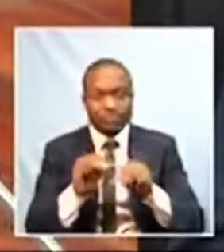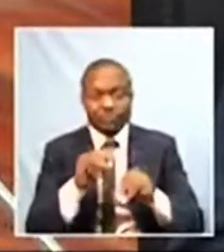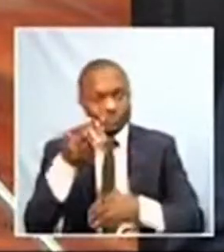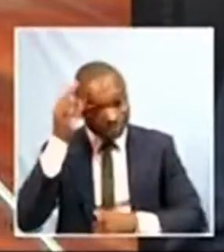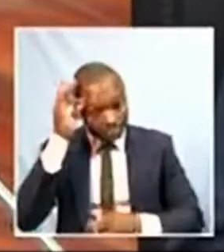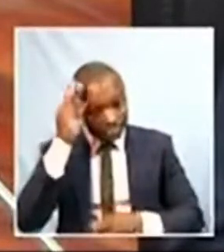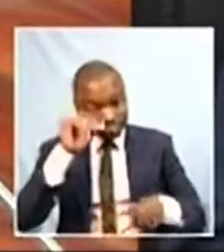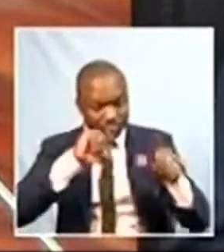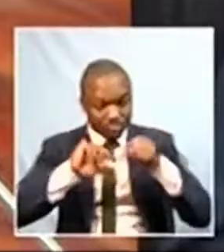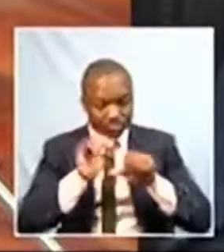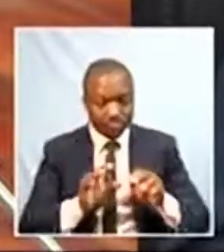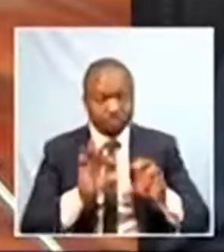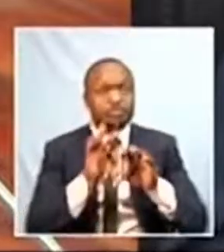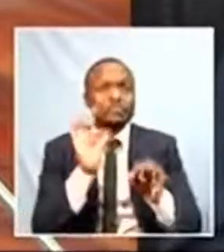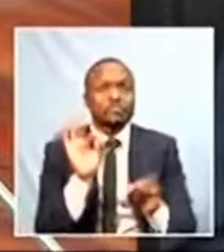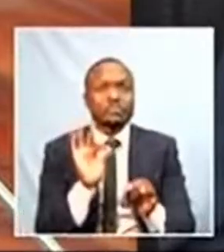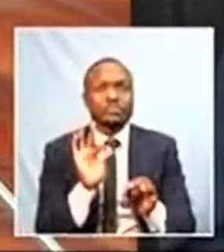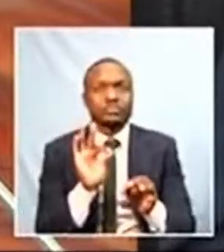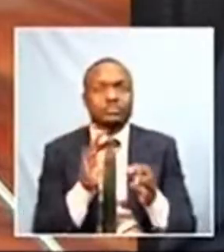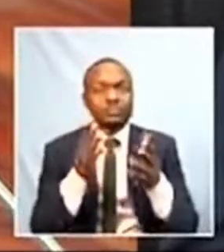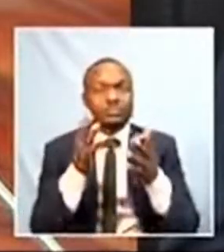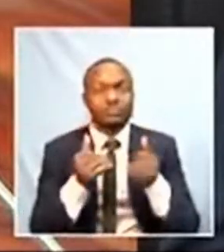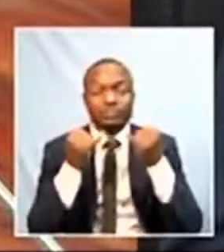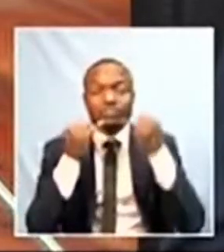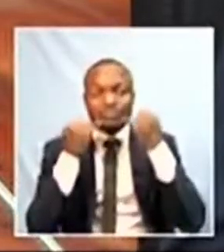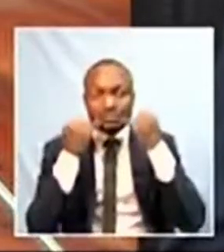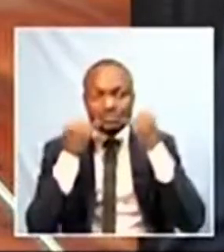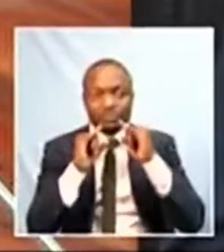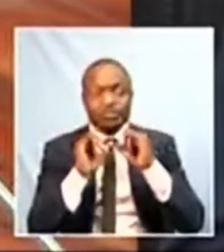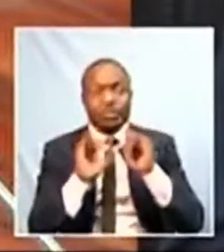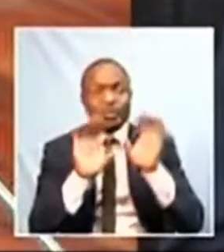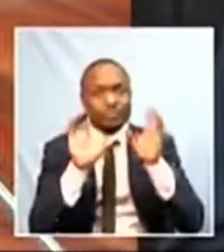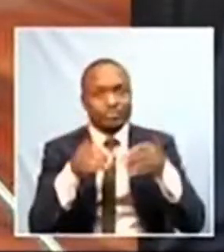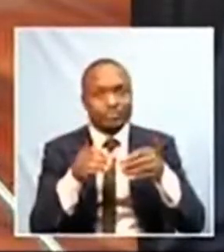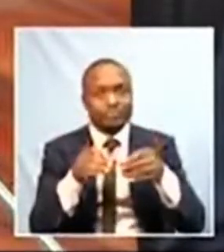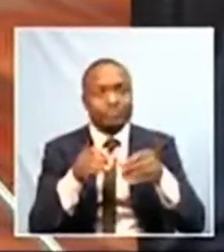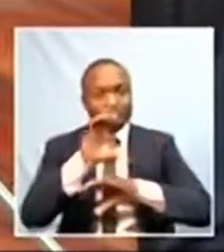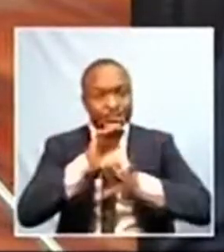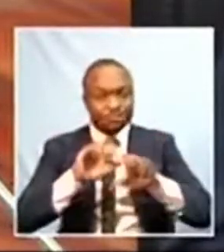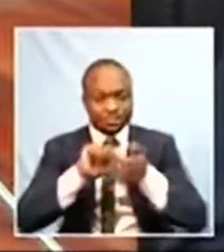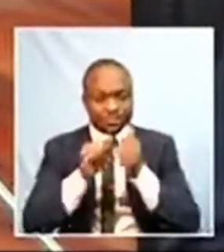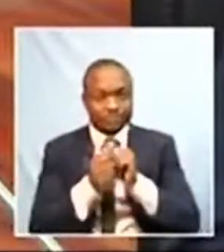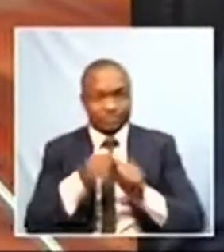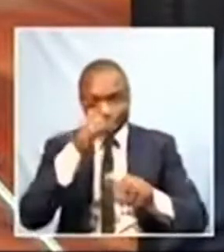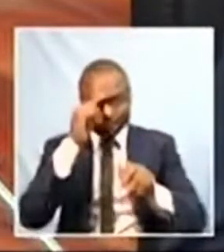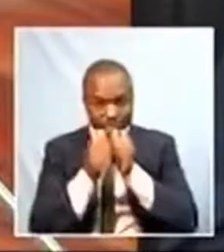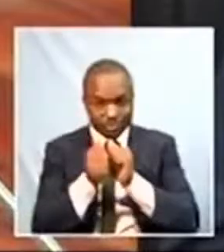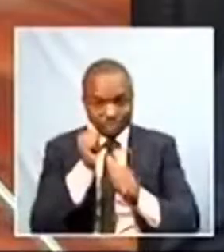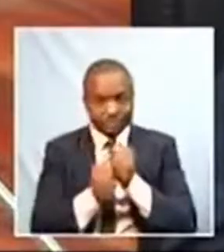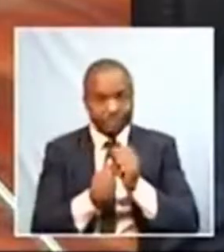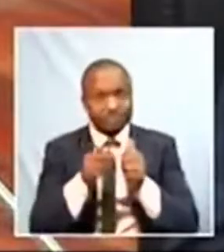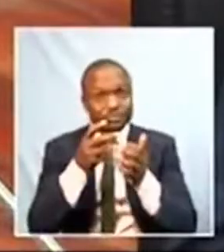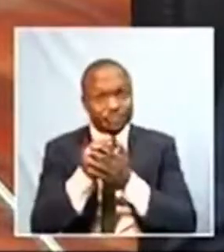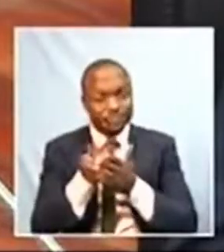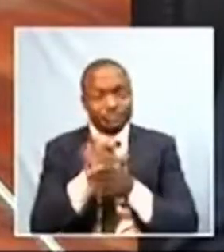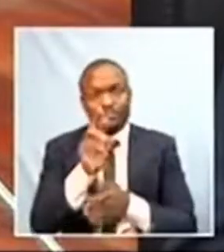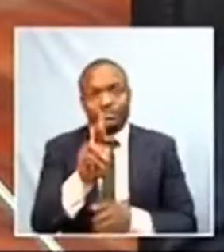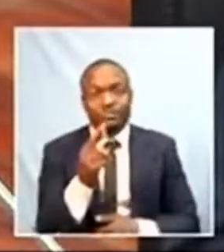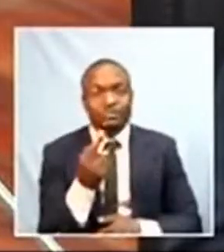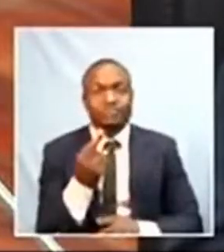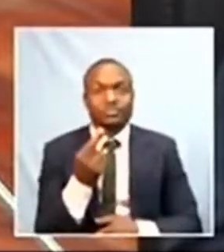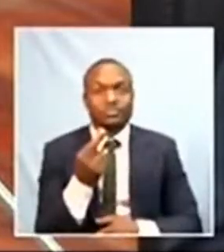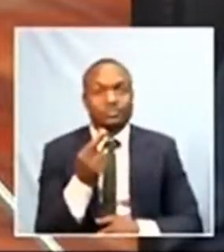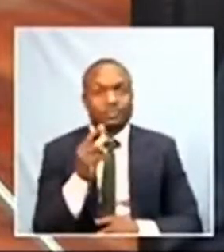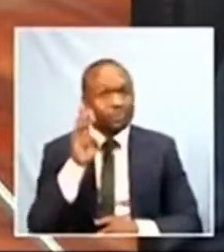the observations made by the Auditor General and wishes to inform the committee that the cause of the query was due to the funds being retained by the Ministry of